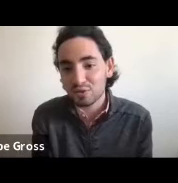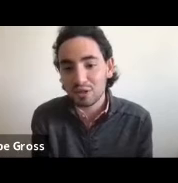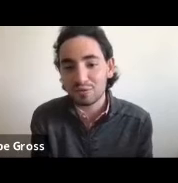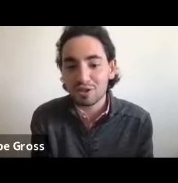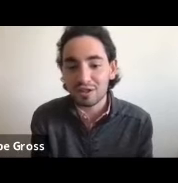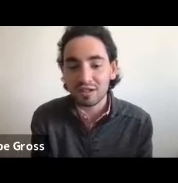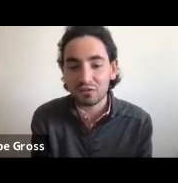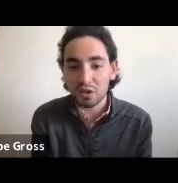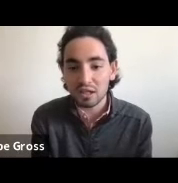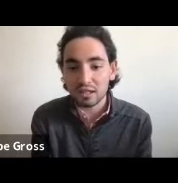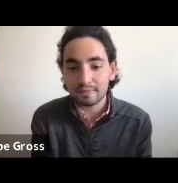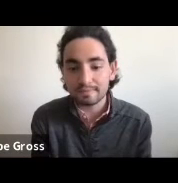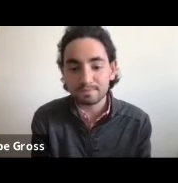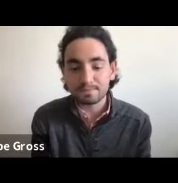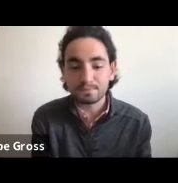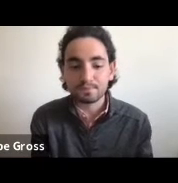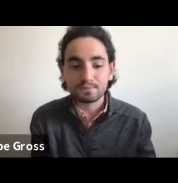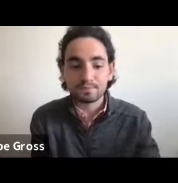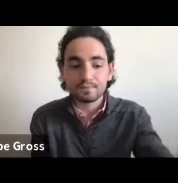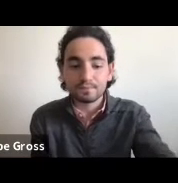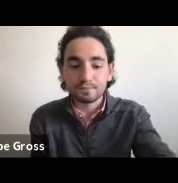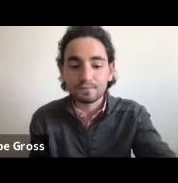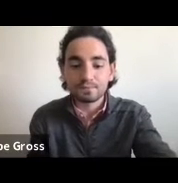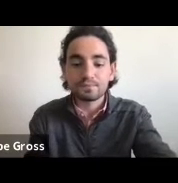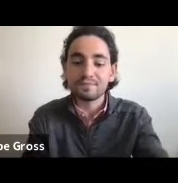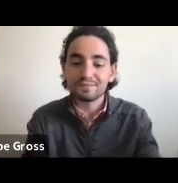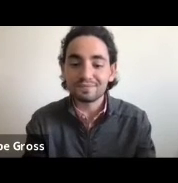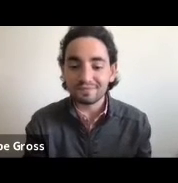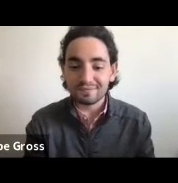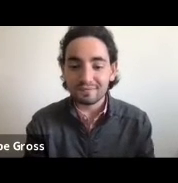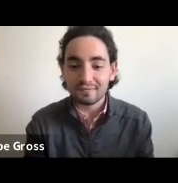see Moses right there in the striped shirt in front.